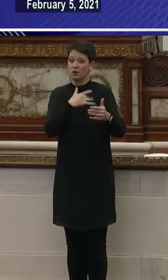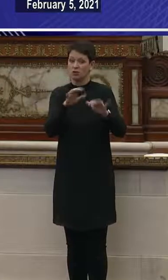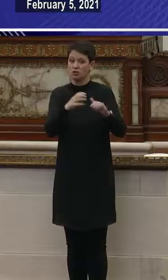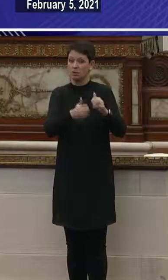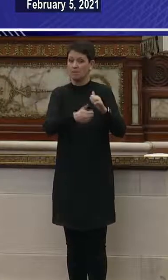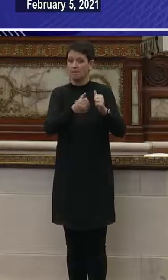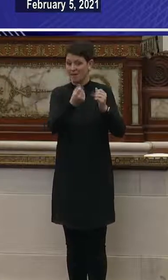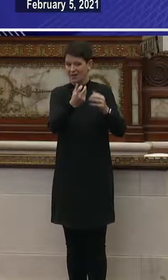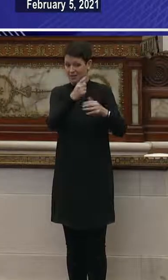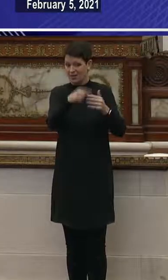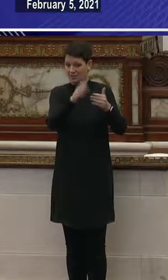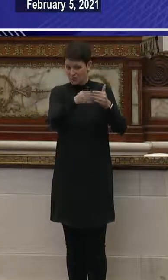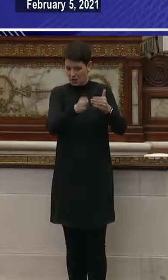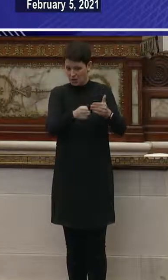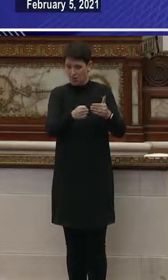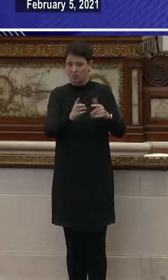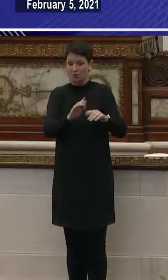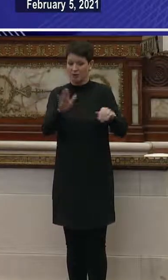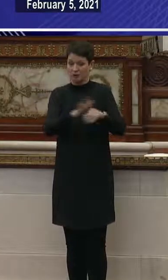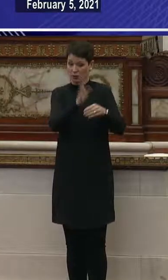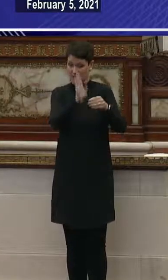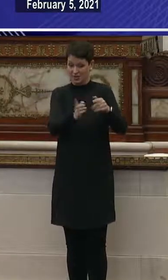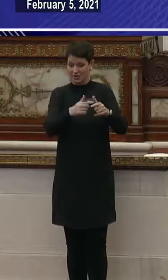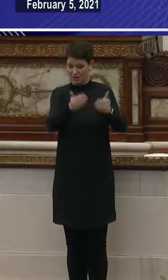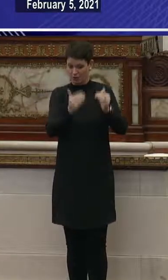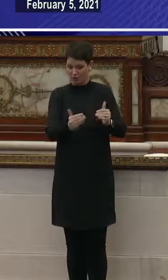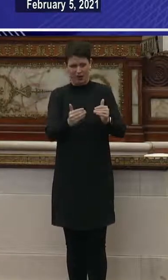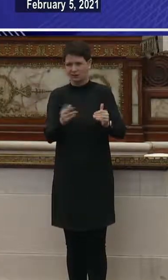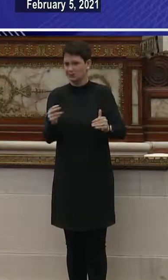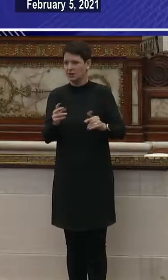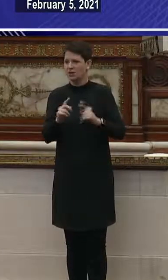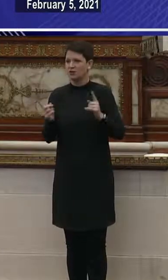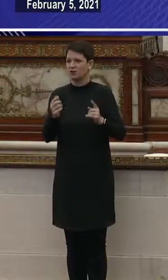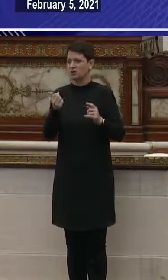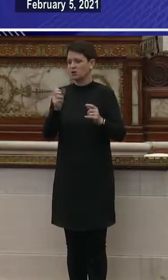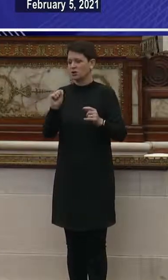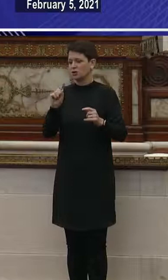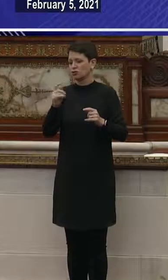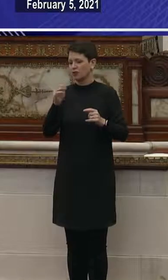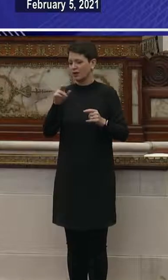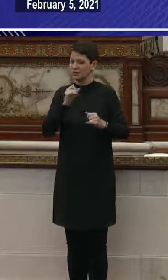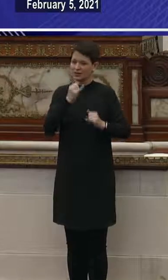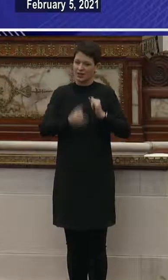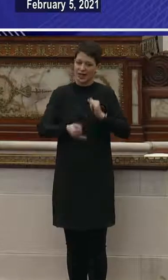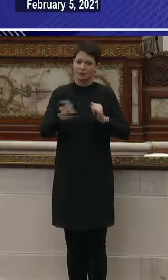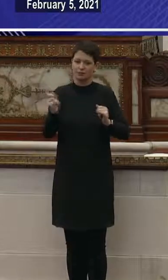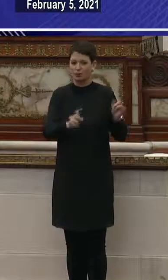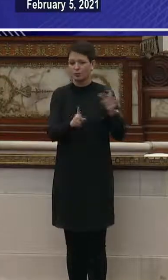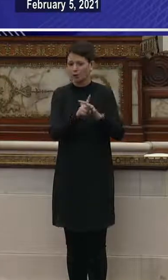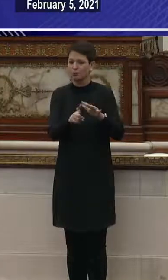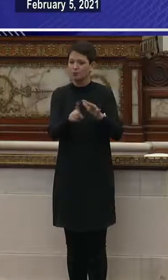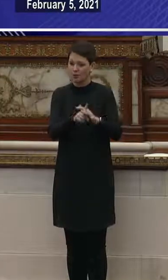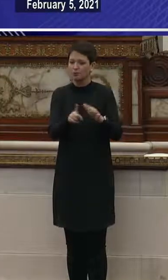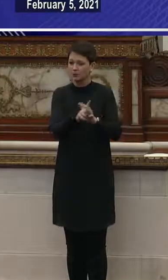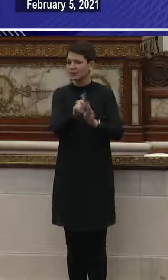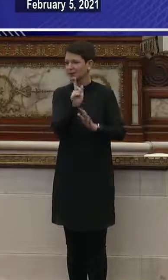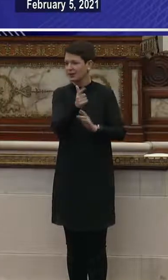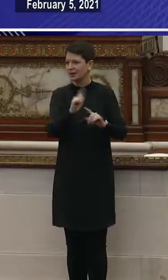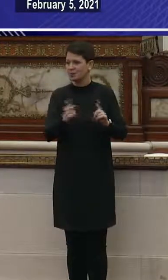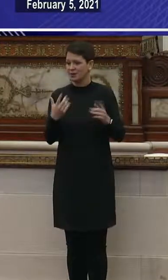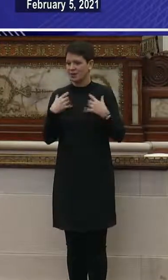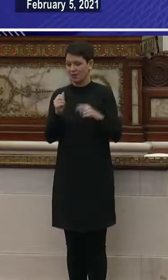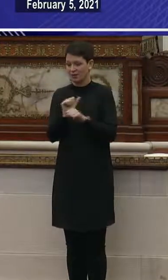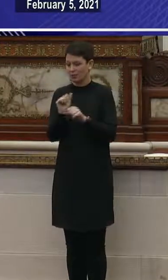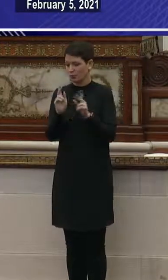wait to finish because there can be a long period of time of stragglers. So as you know, there are still healthcare workers that we haven't